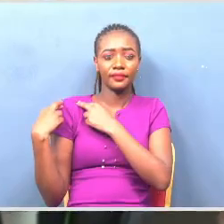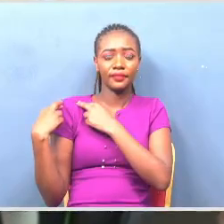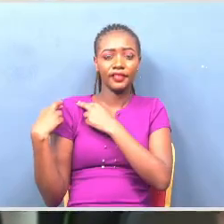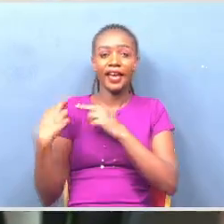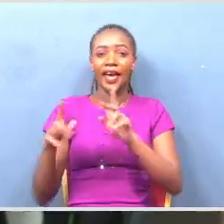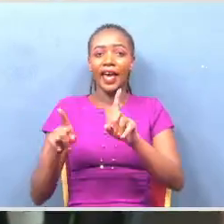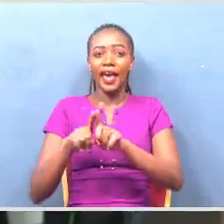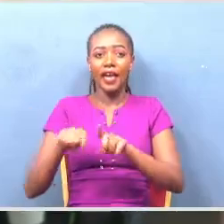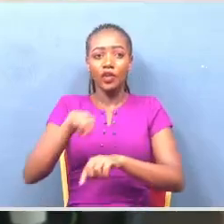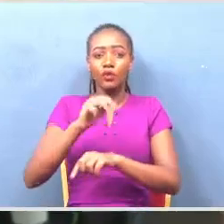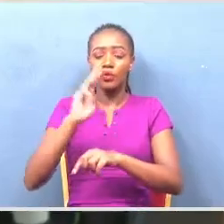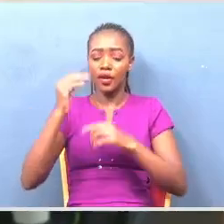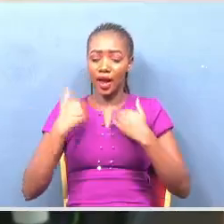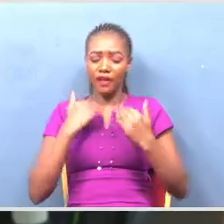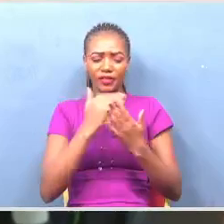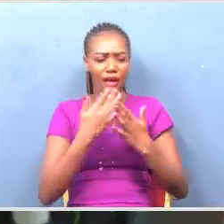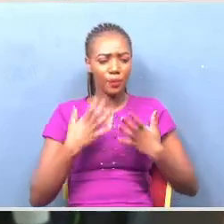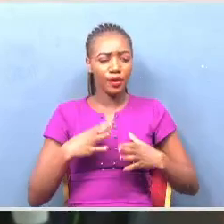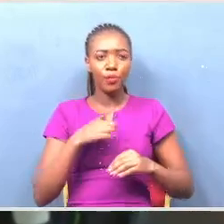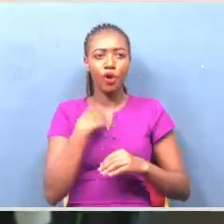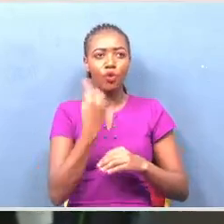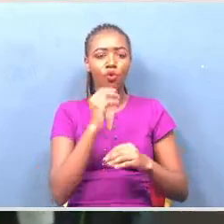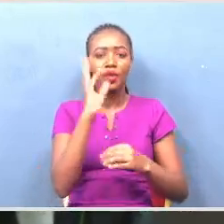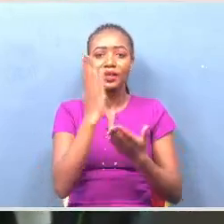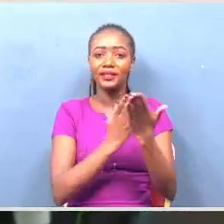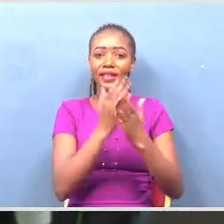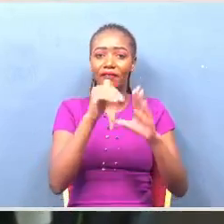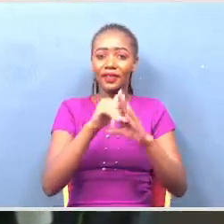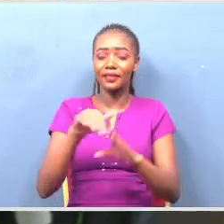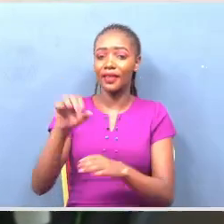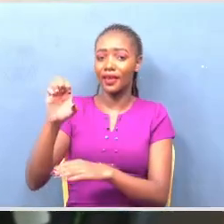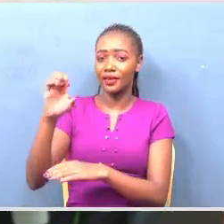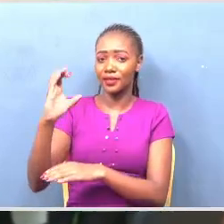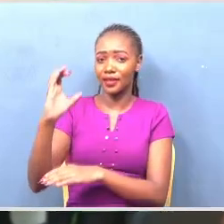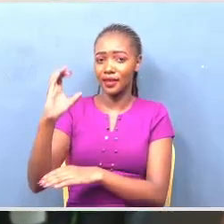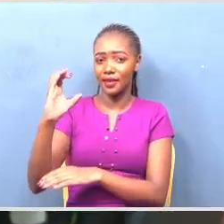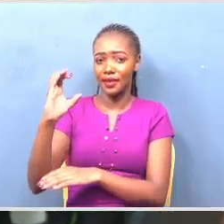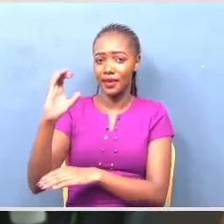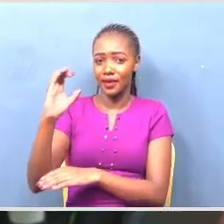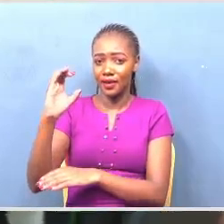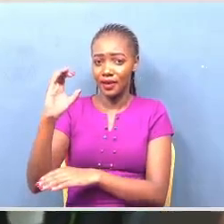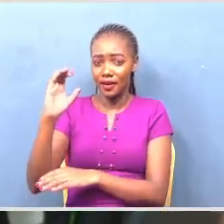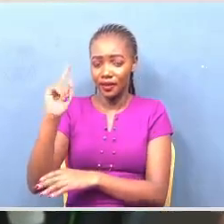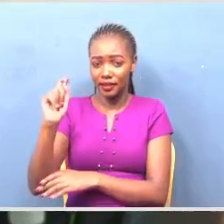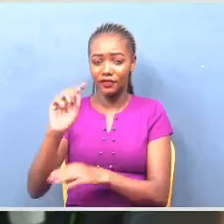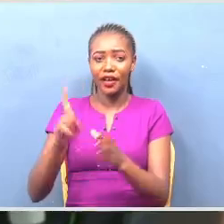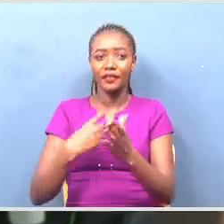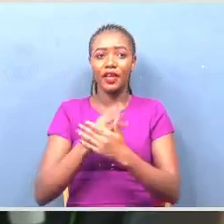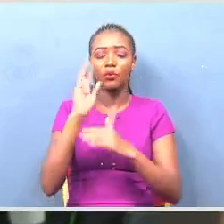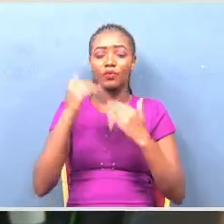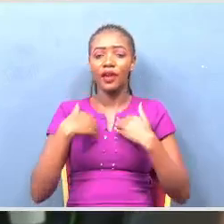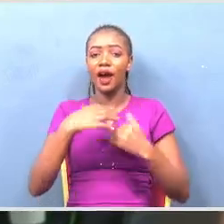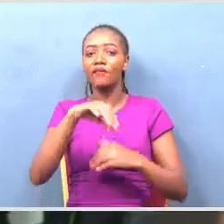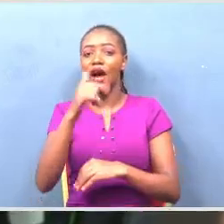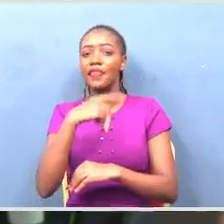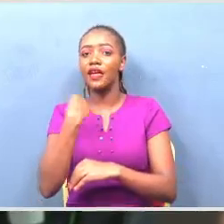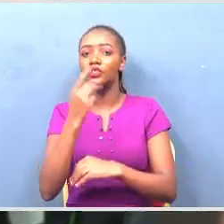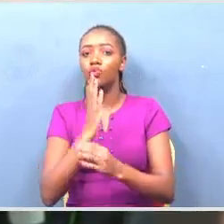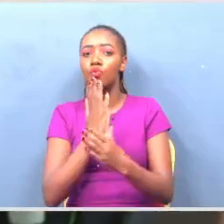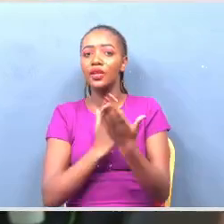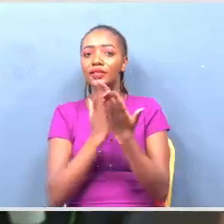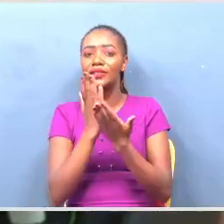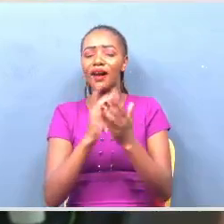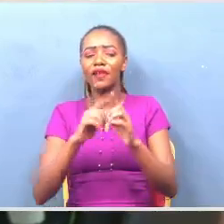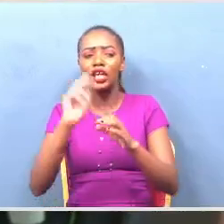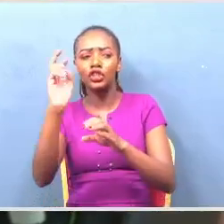There will be those of us who will be in the executive, but there will be those of us who will